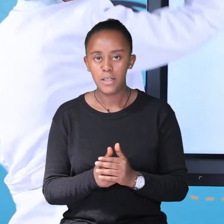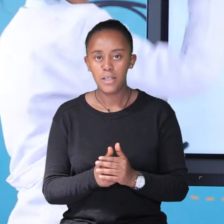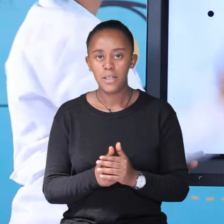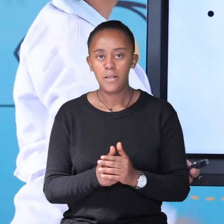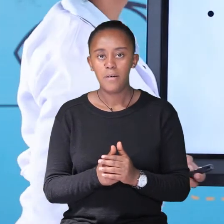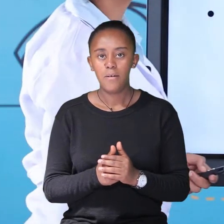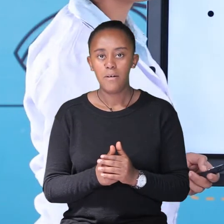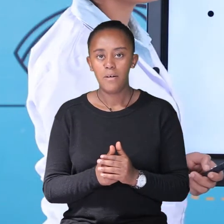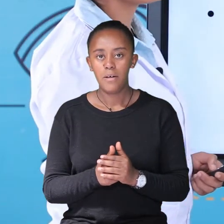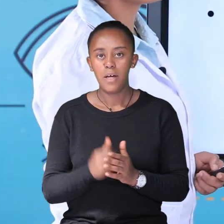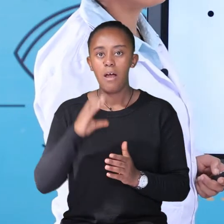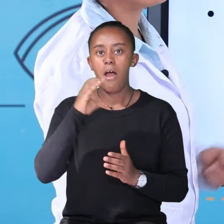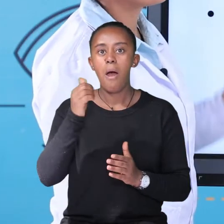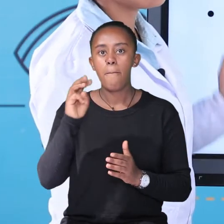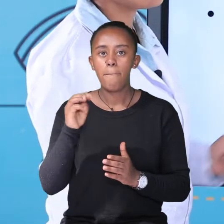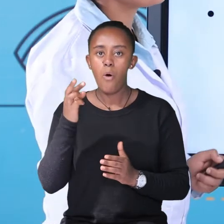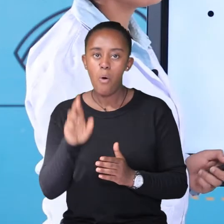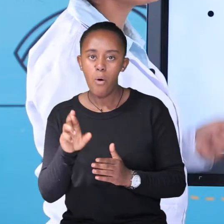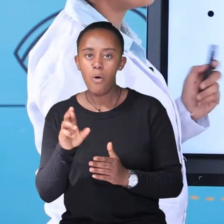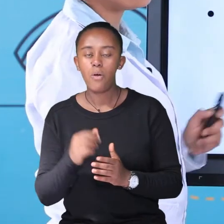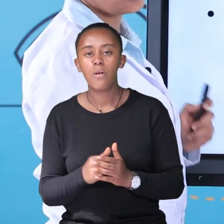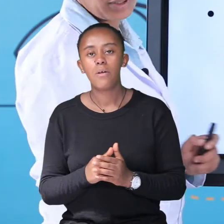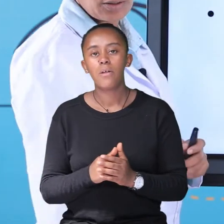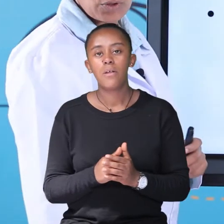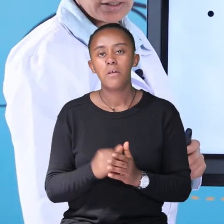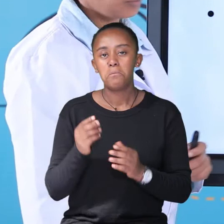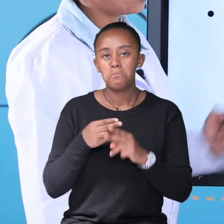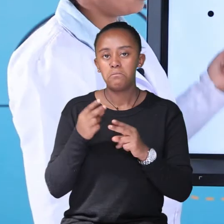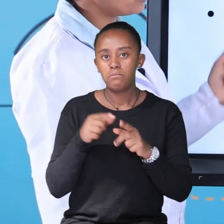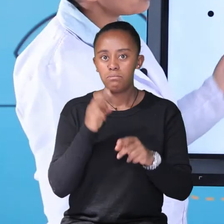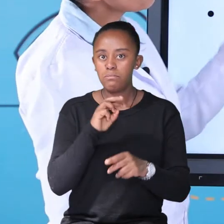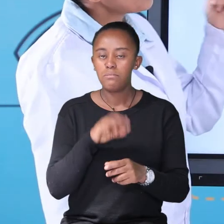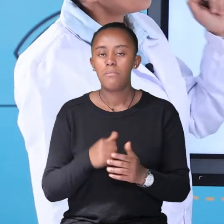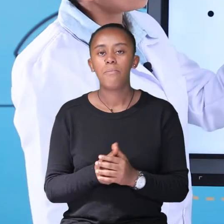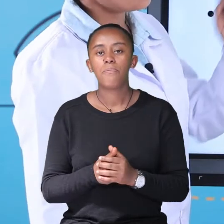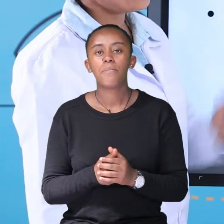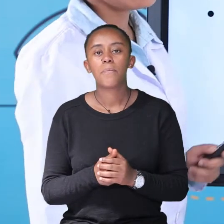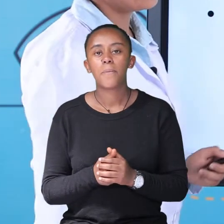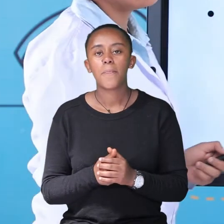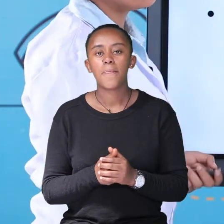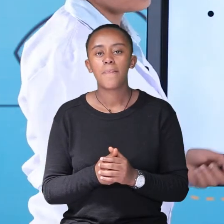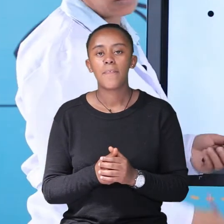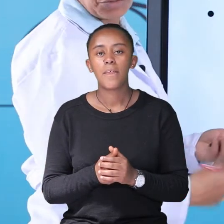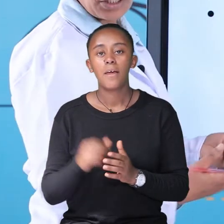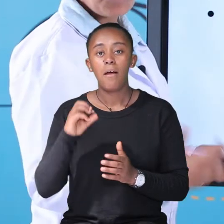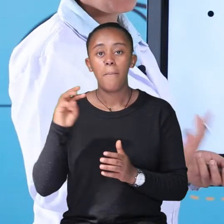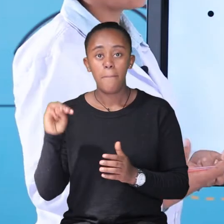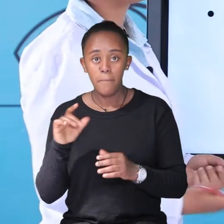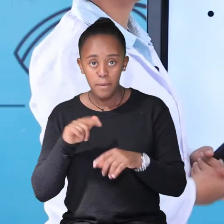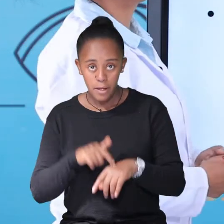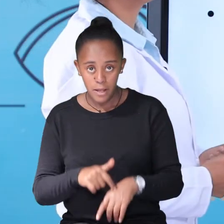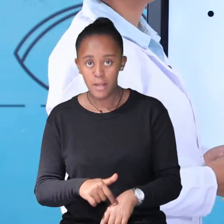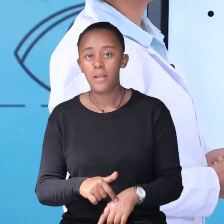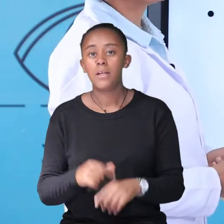CAM photosynthesis or Crassulacean acid metabolism. Crassulacean is the name